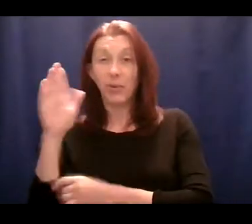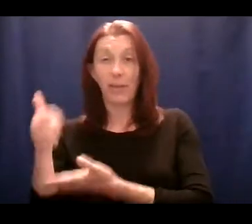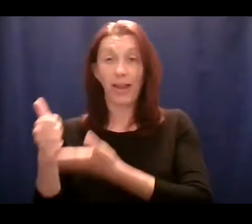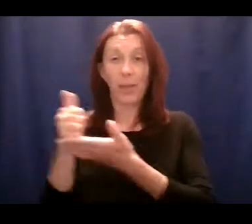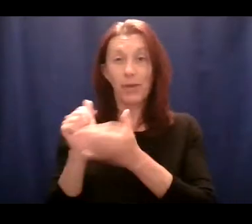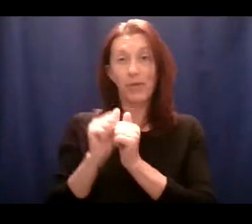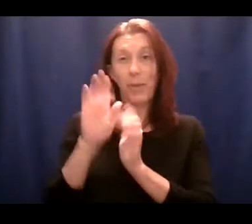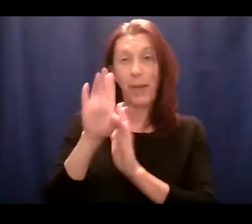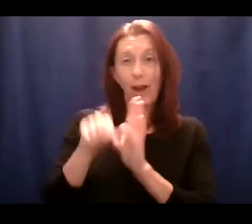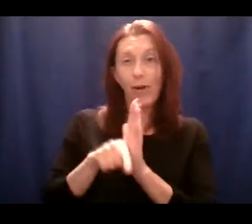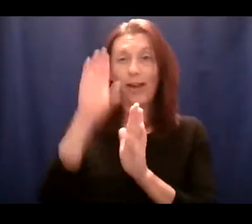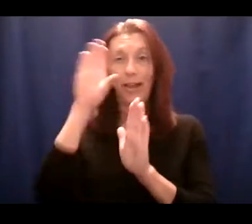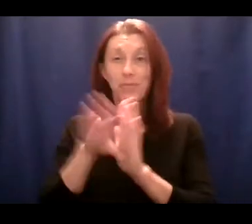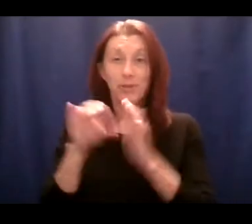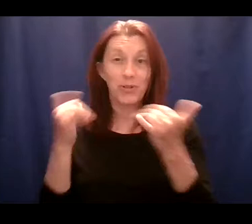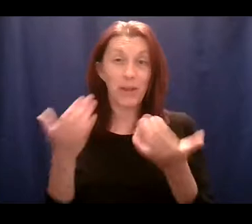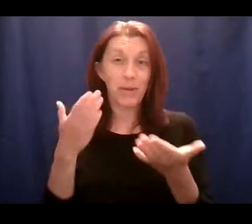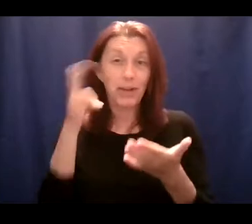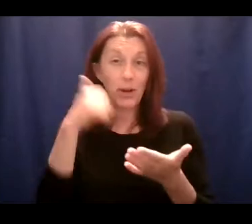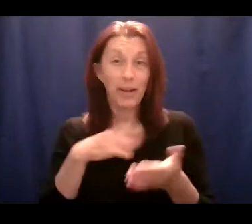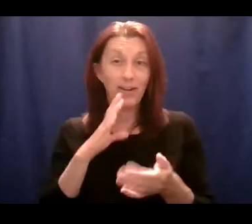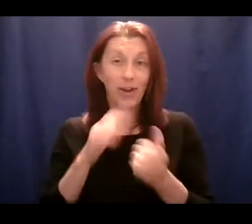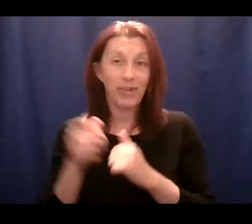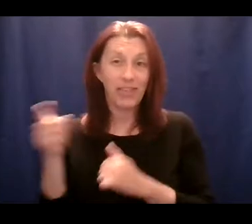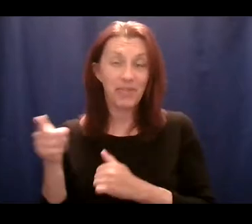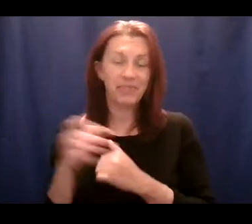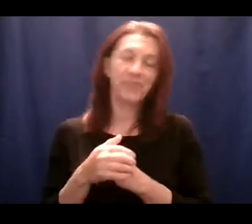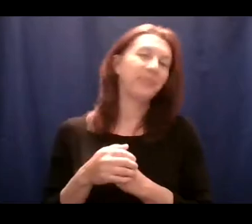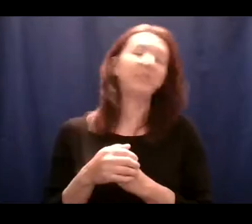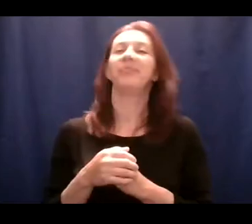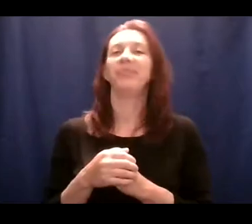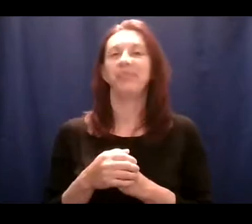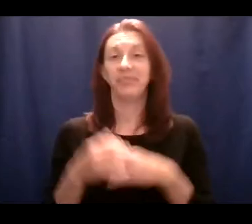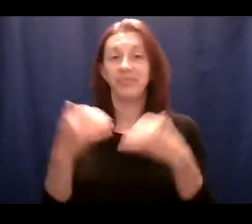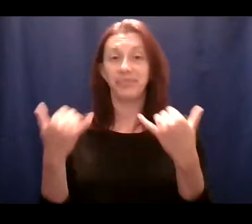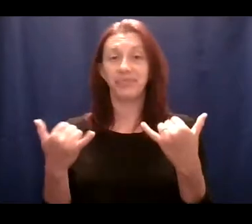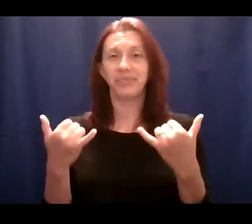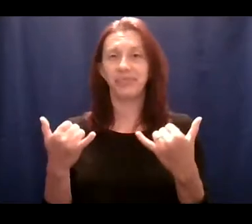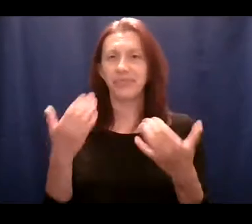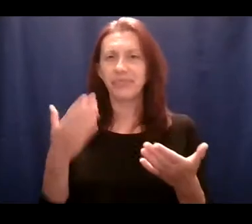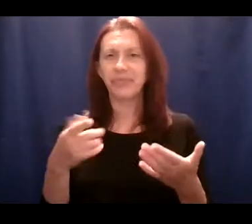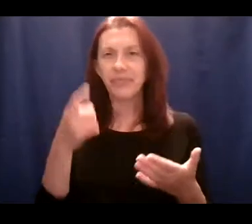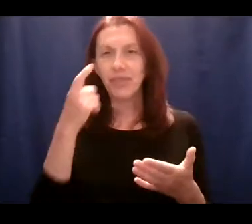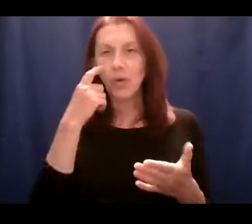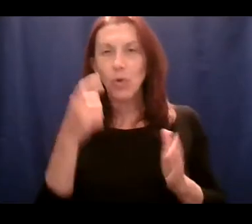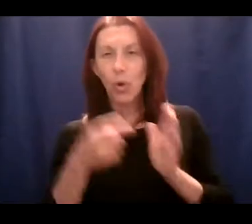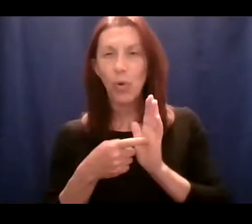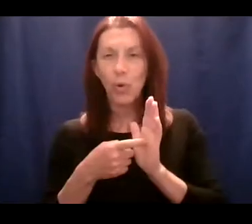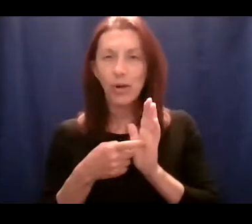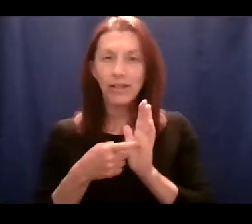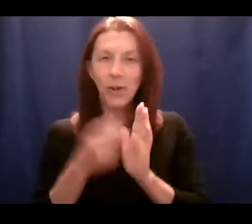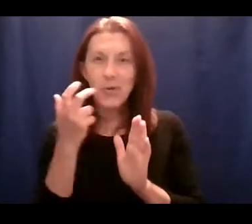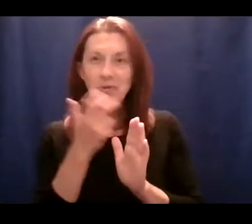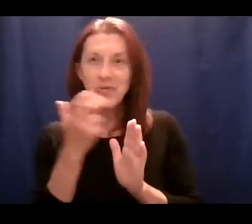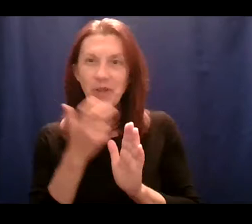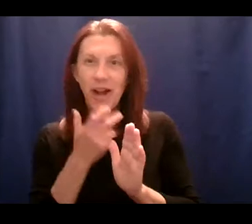So you might hear me talking to James today. All right, explorers. So maybe you've been noticing, oh wow, here